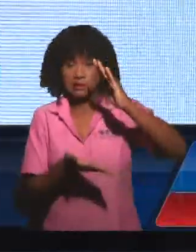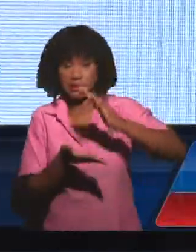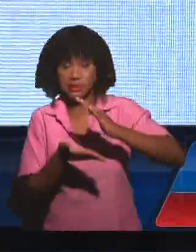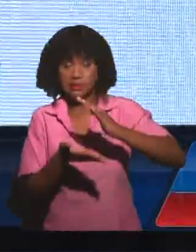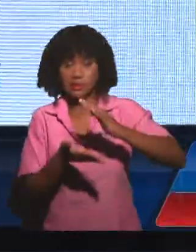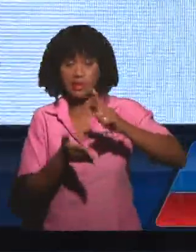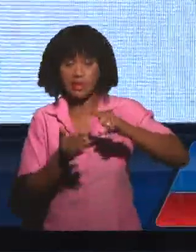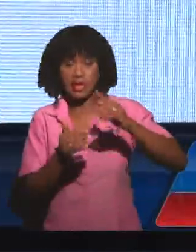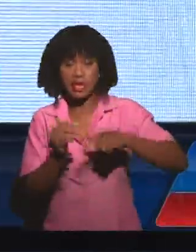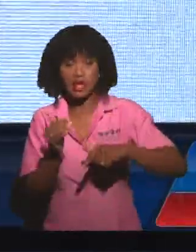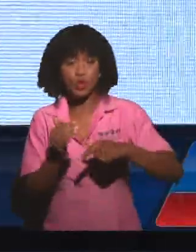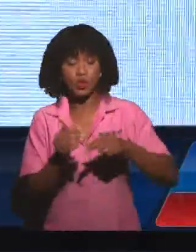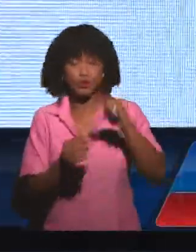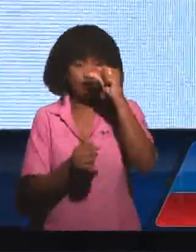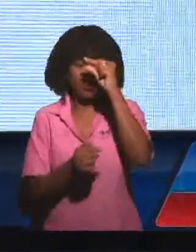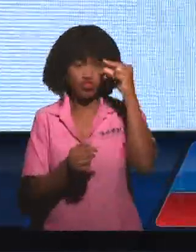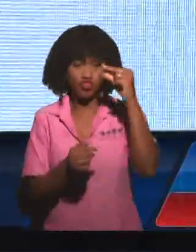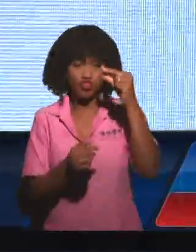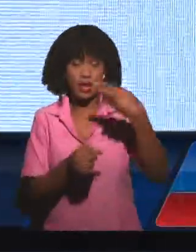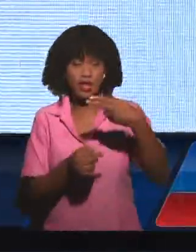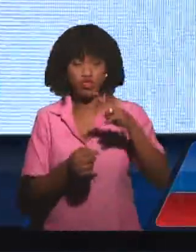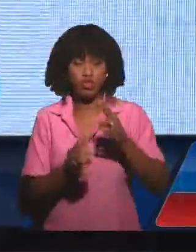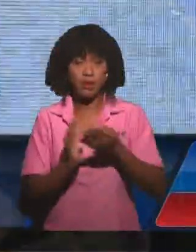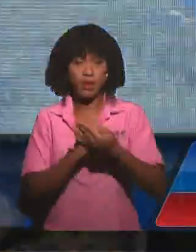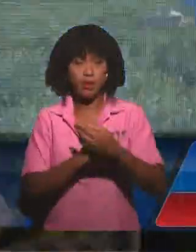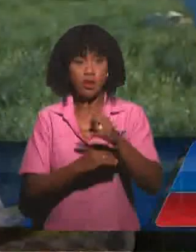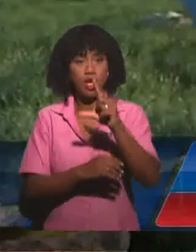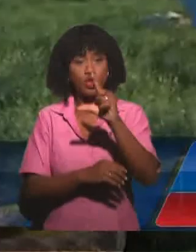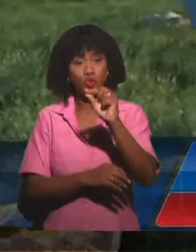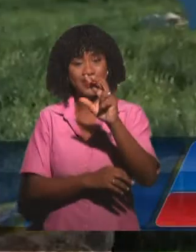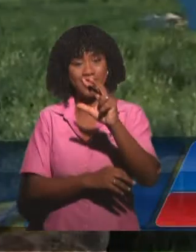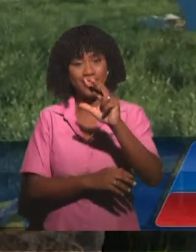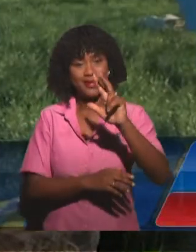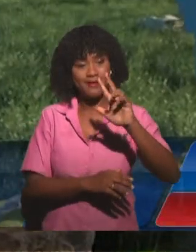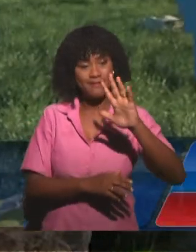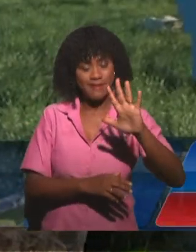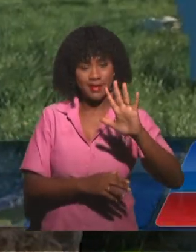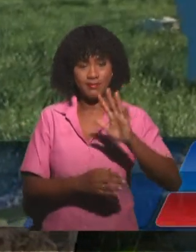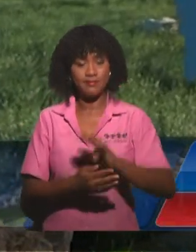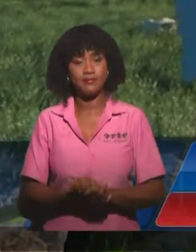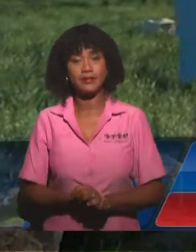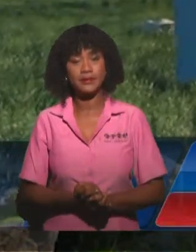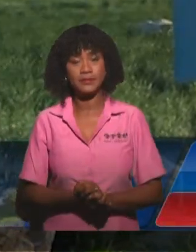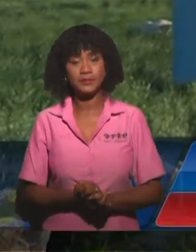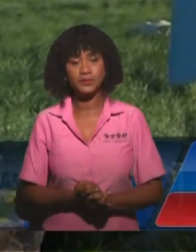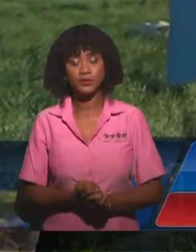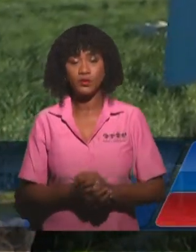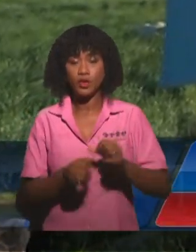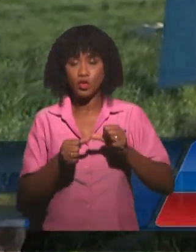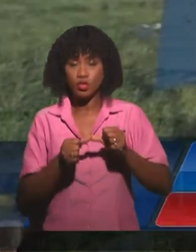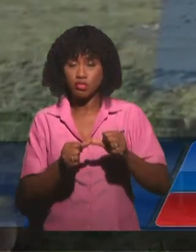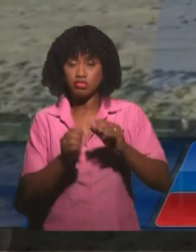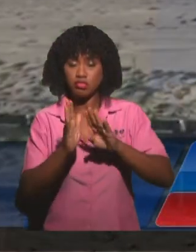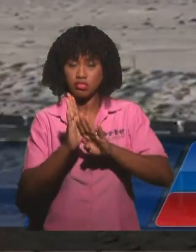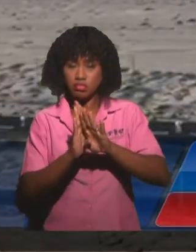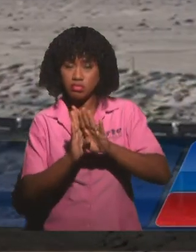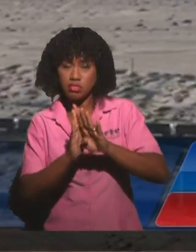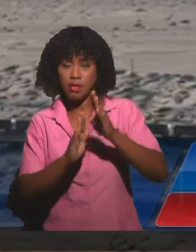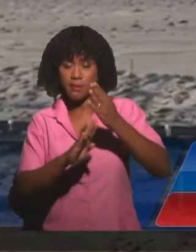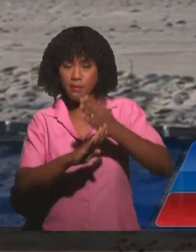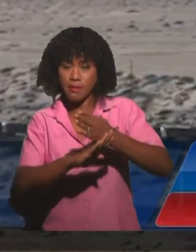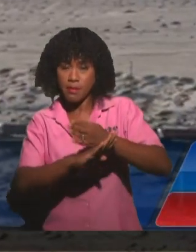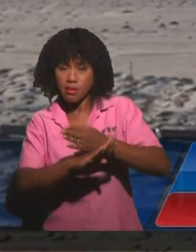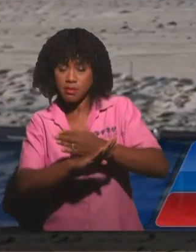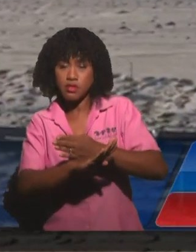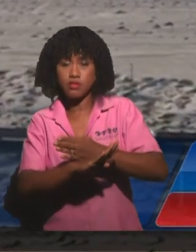the cost to produce gray hydrogen by around 2035. As methods of hydrogen production continue to evolve and improve, and